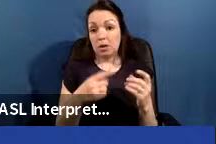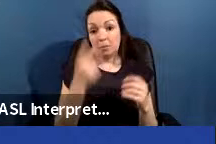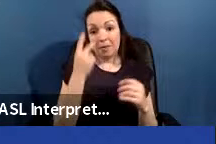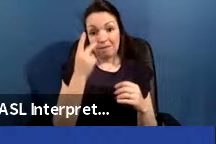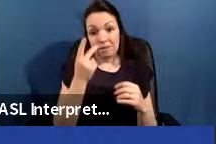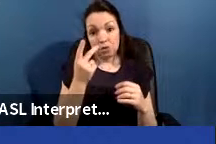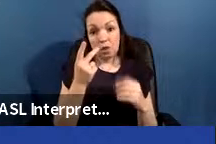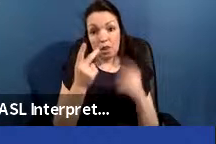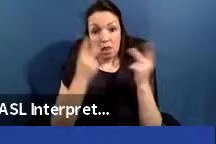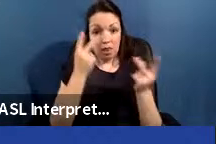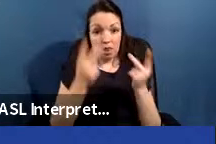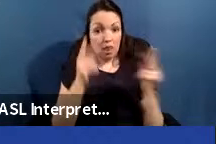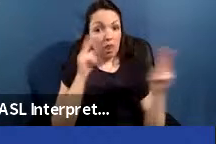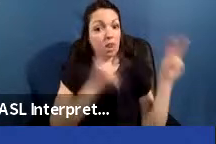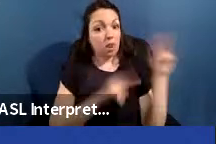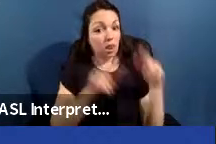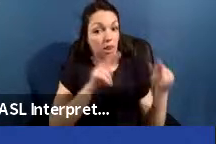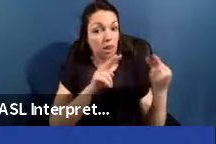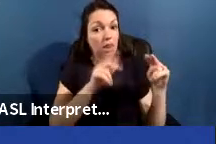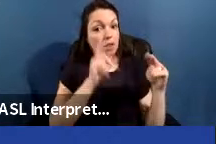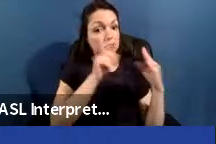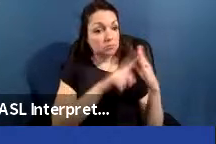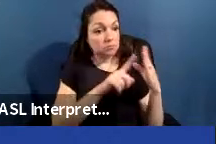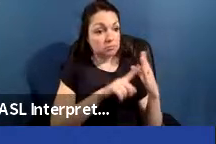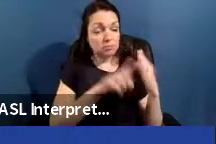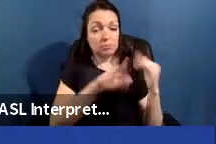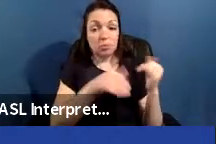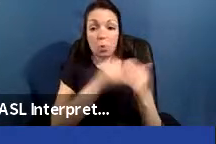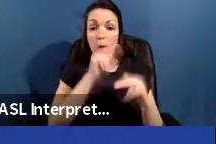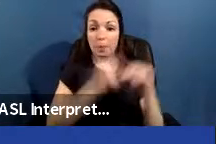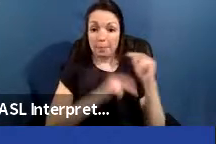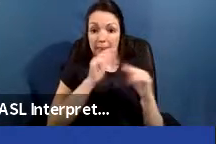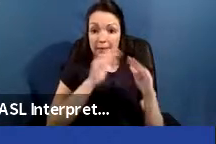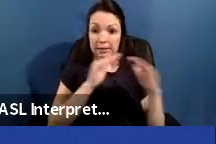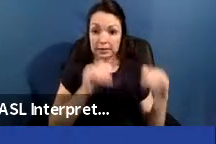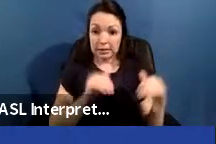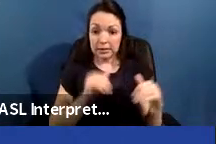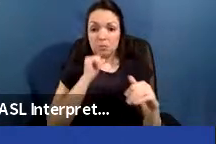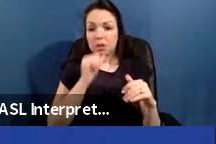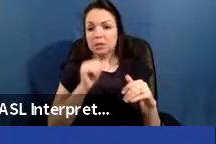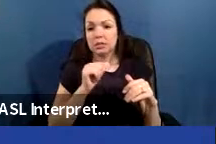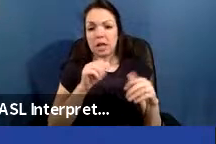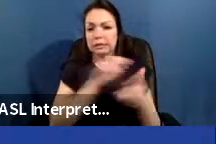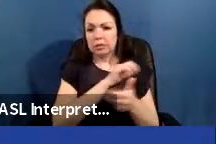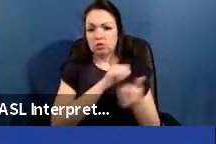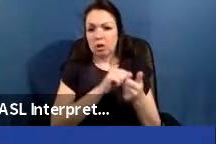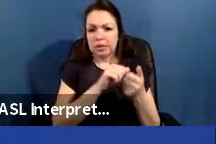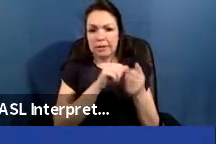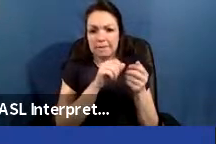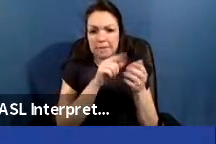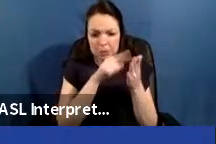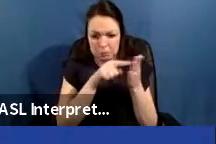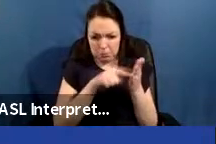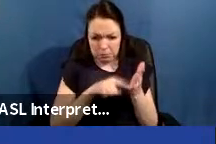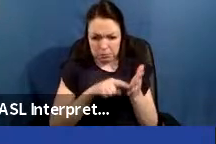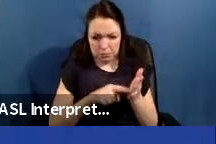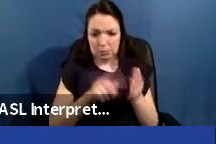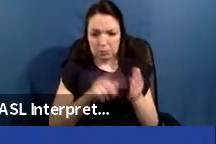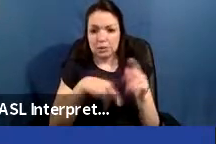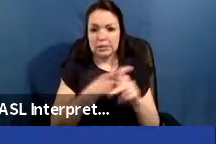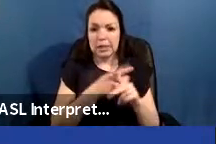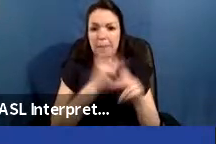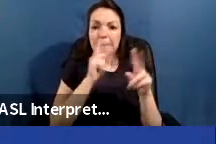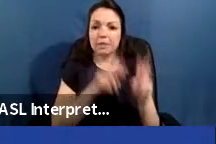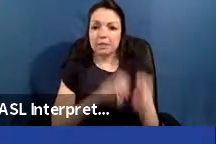inspection. So it's a visual inspection of all the building systems. It's not a destructive testing type of